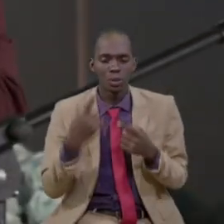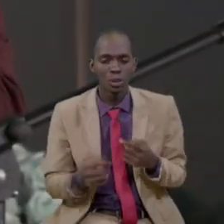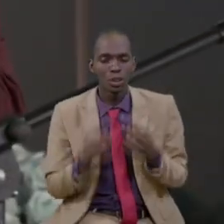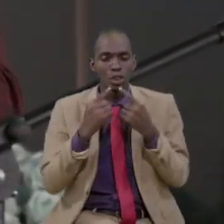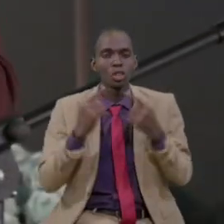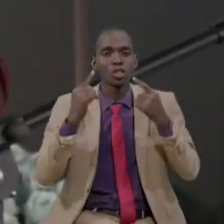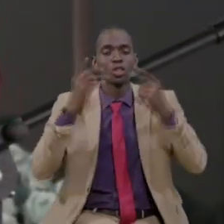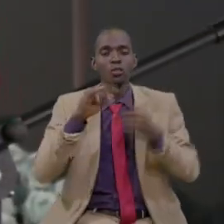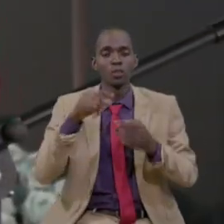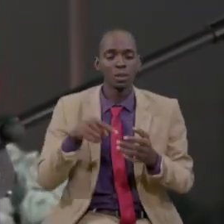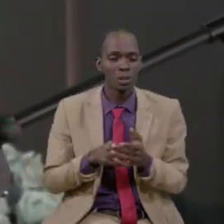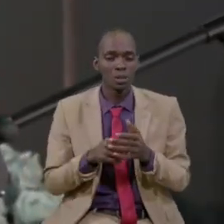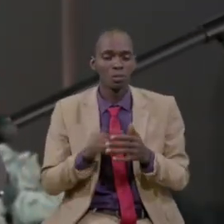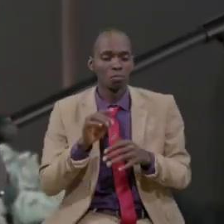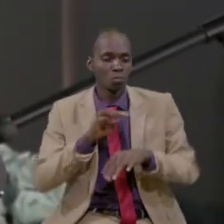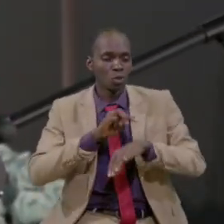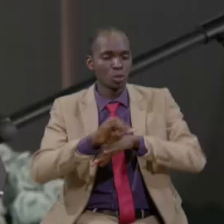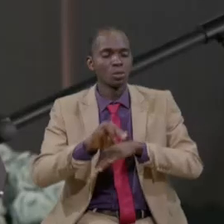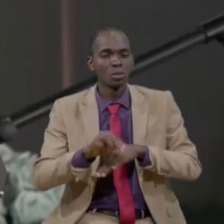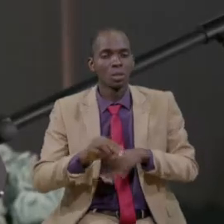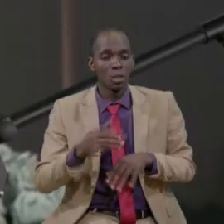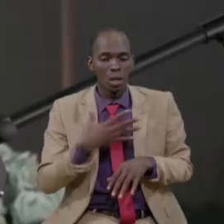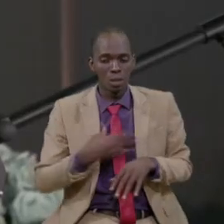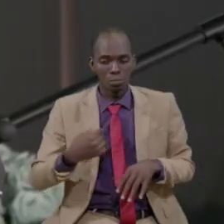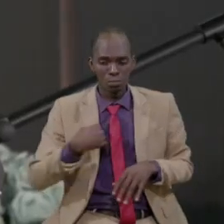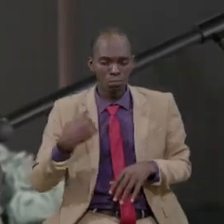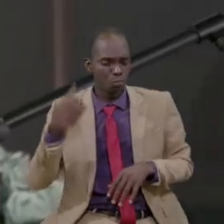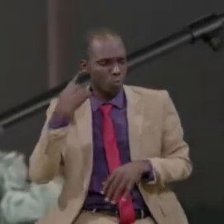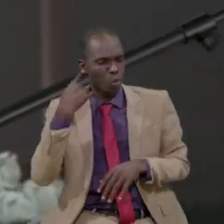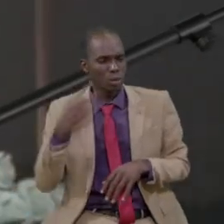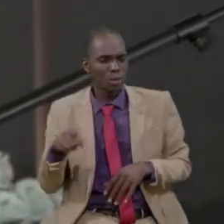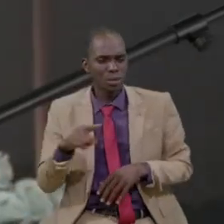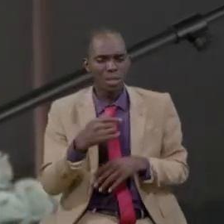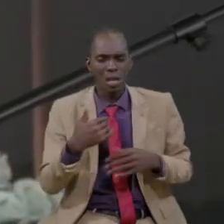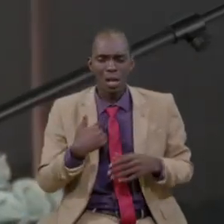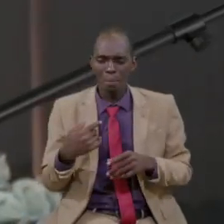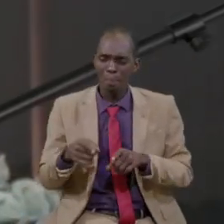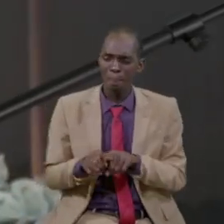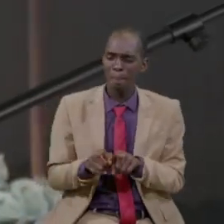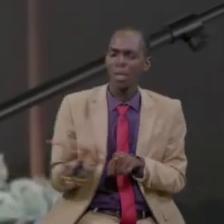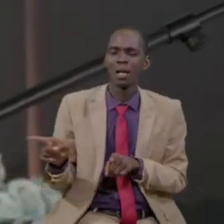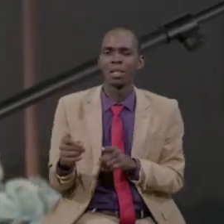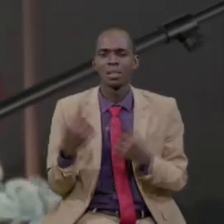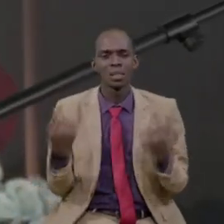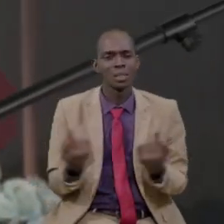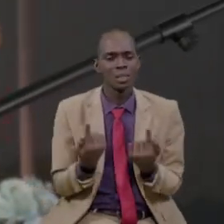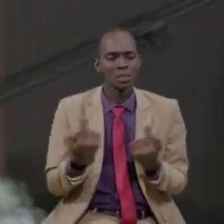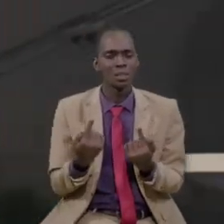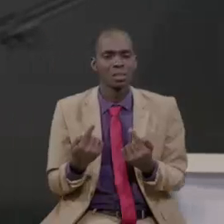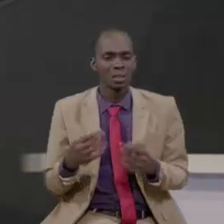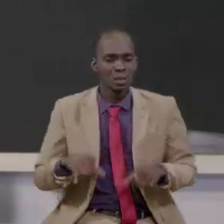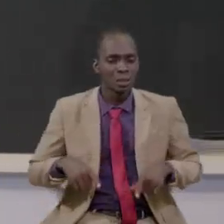that they've gone astray, they're living in sin, and yet they're serving, what do